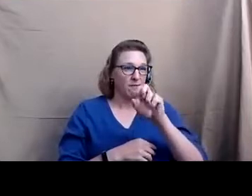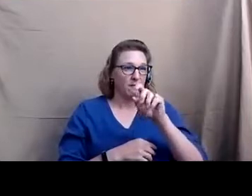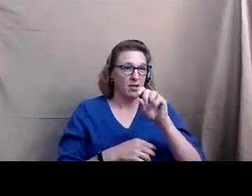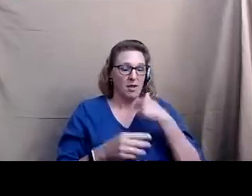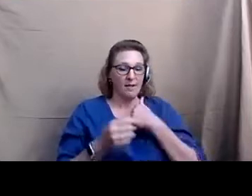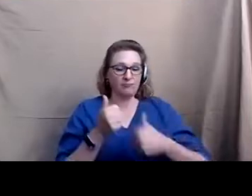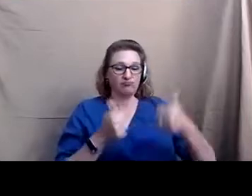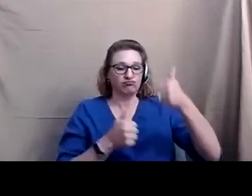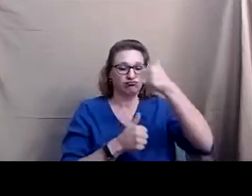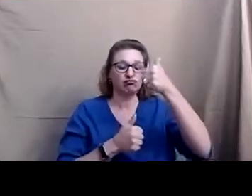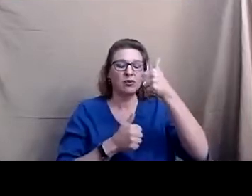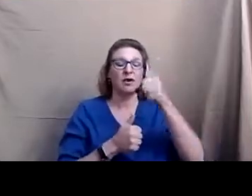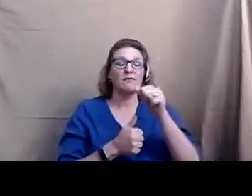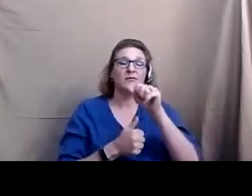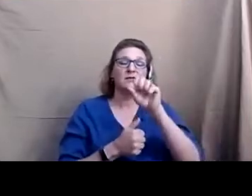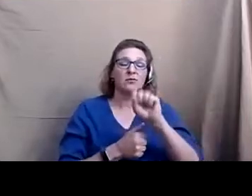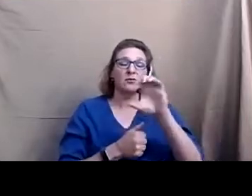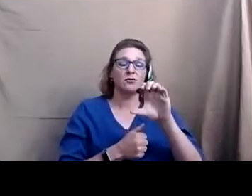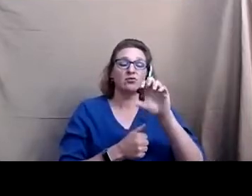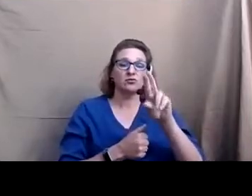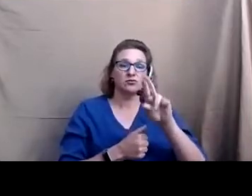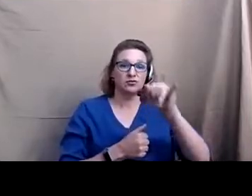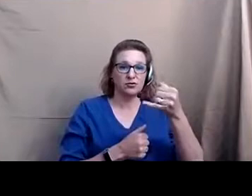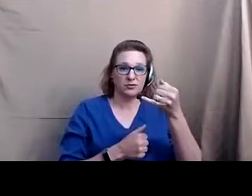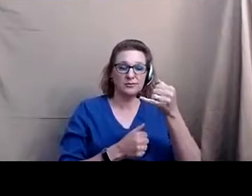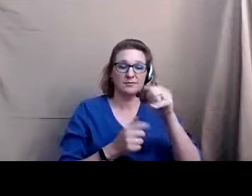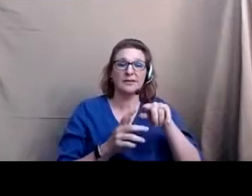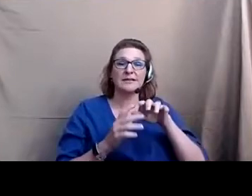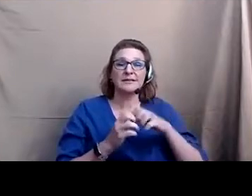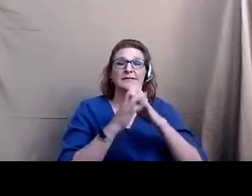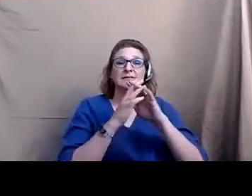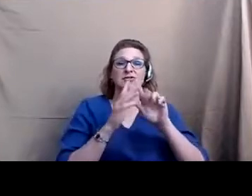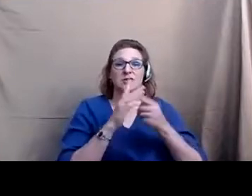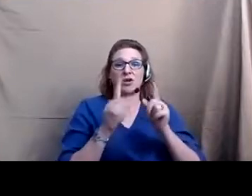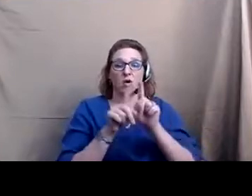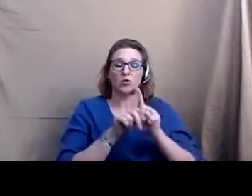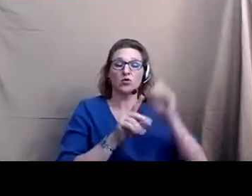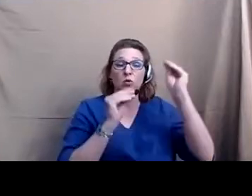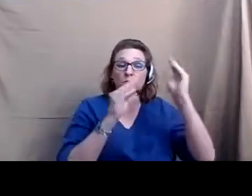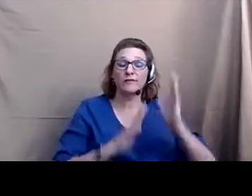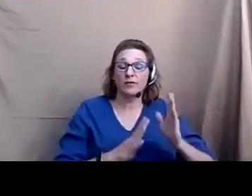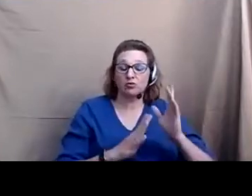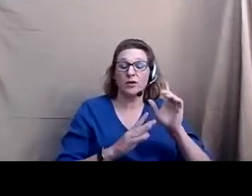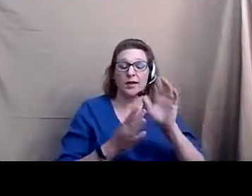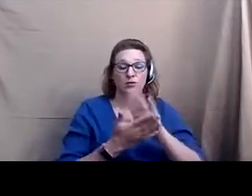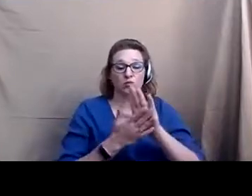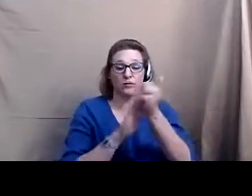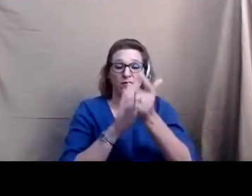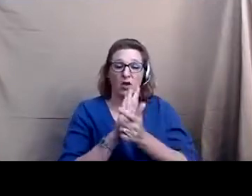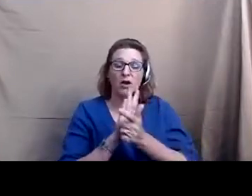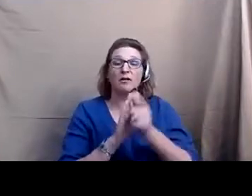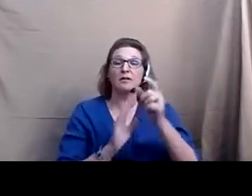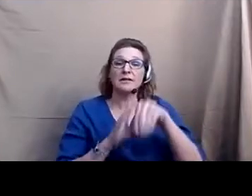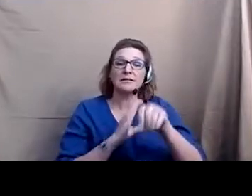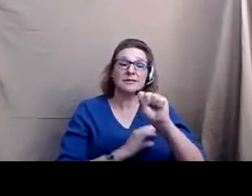Carolina Restorative Justice Initiative. I am also a professor at the University of South Carolina School of Law. The